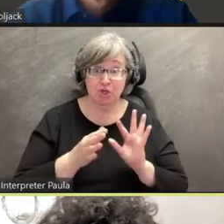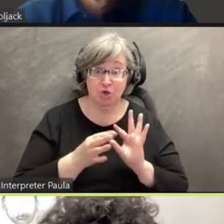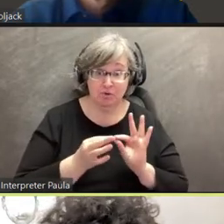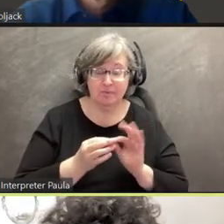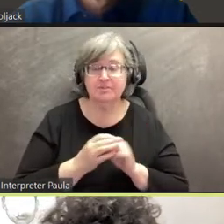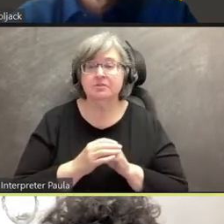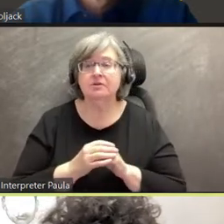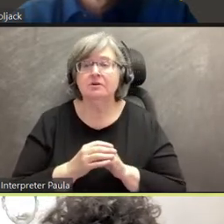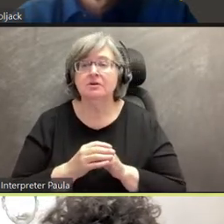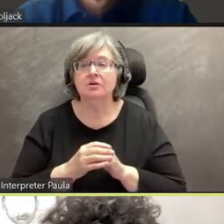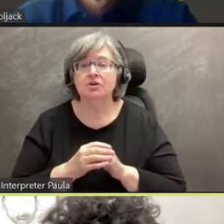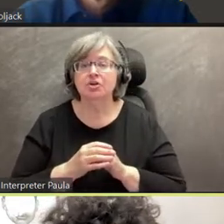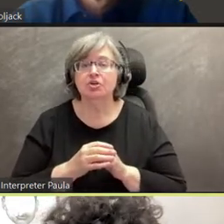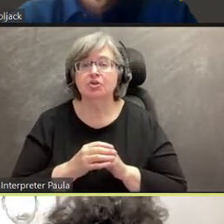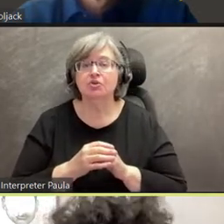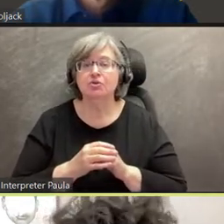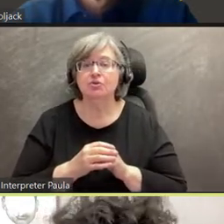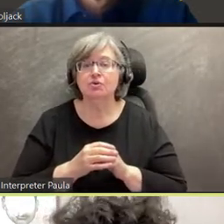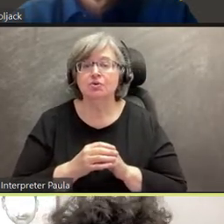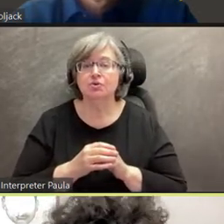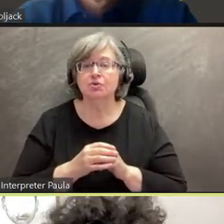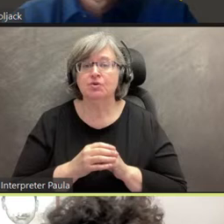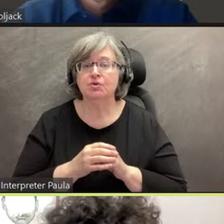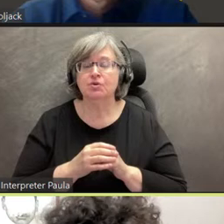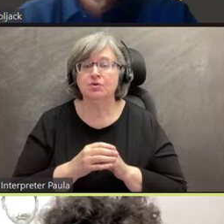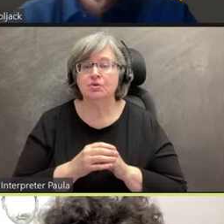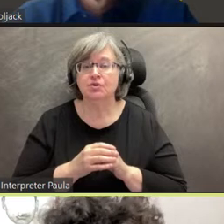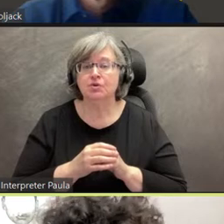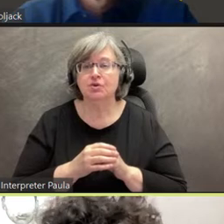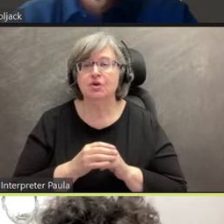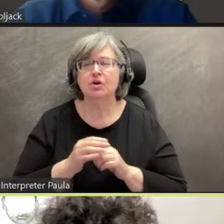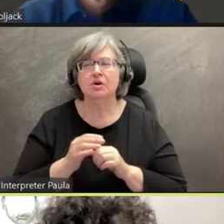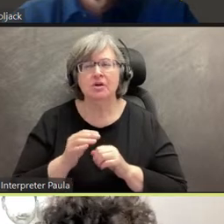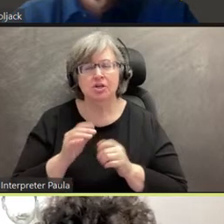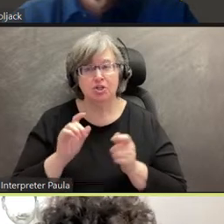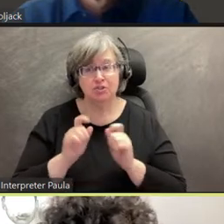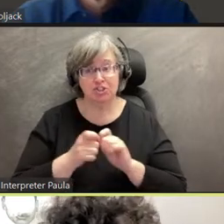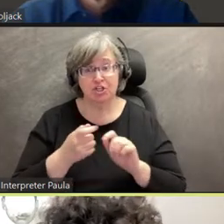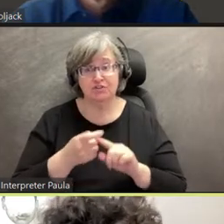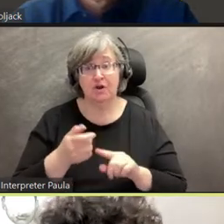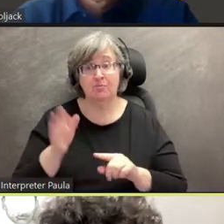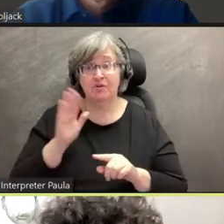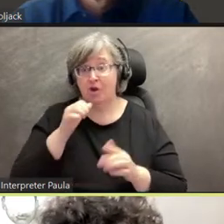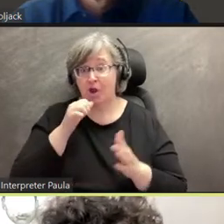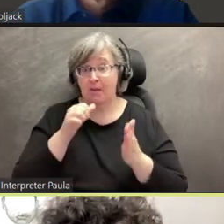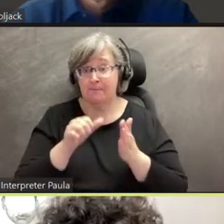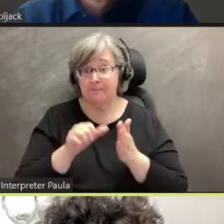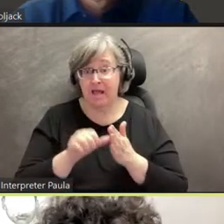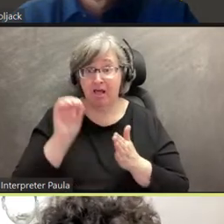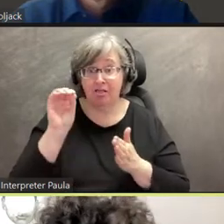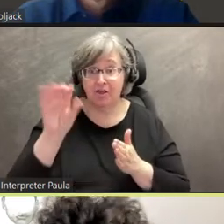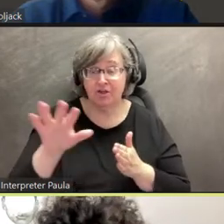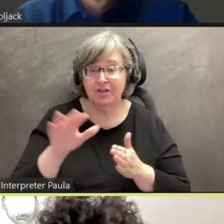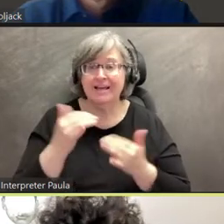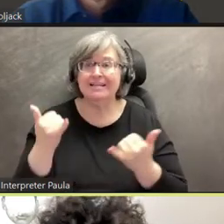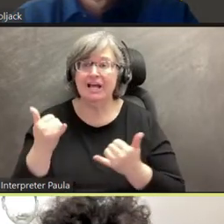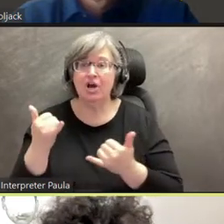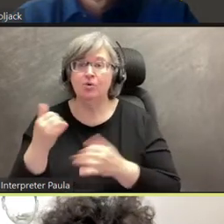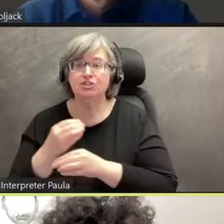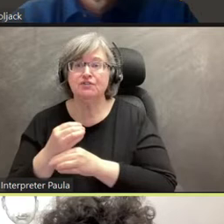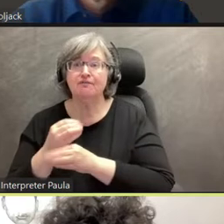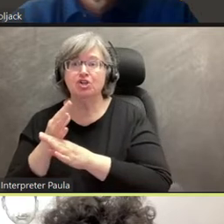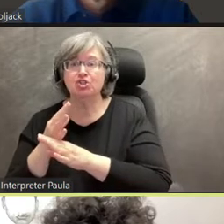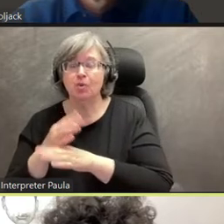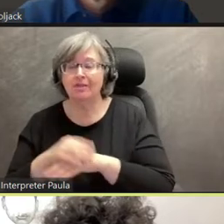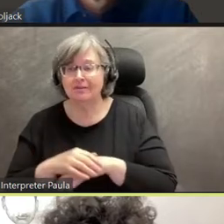between being able to mail in applications to now being virtual.